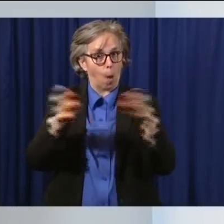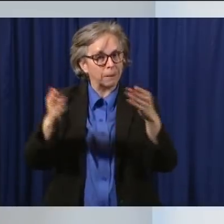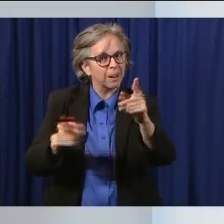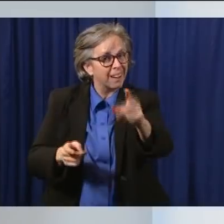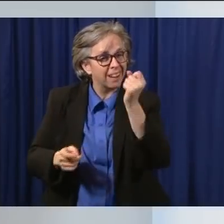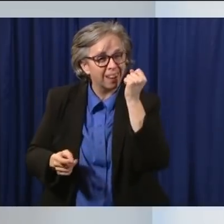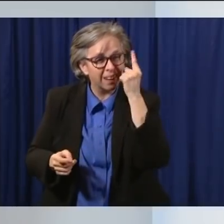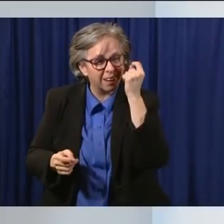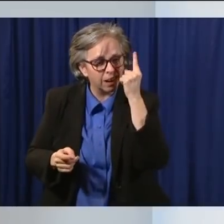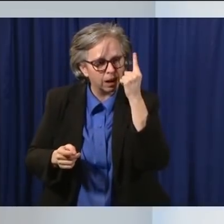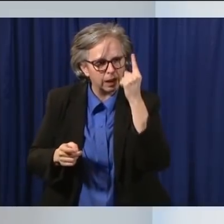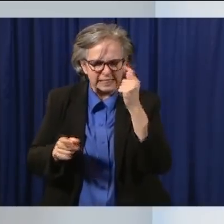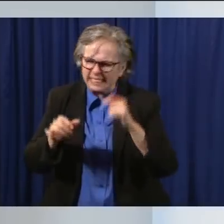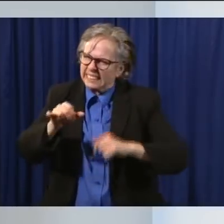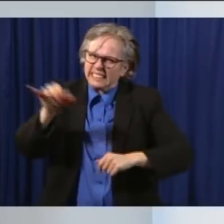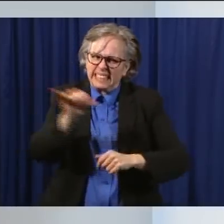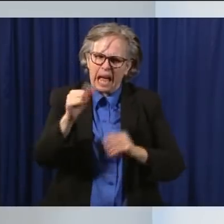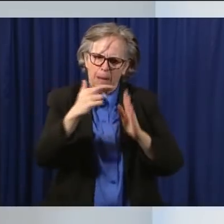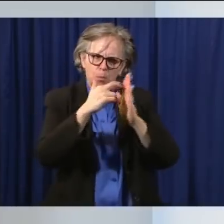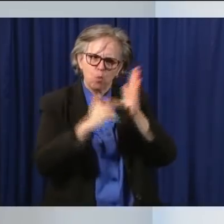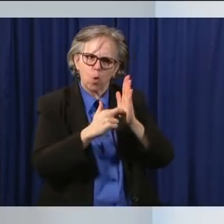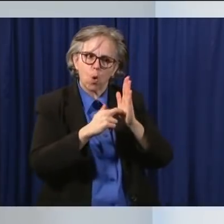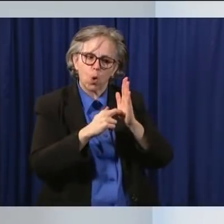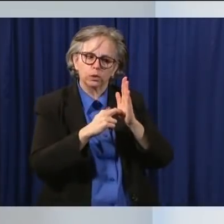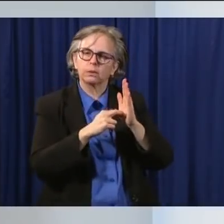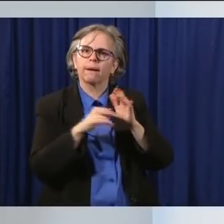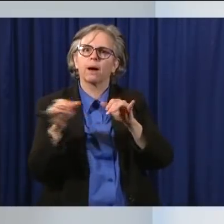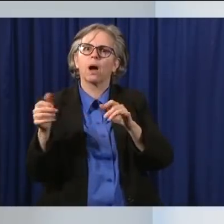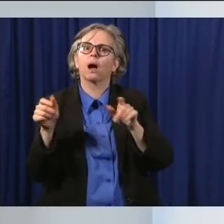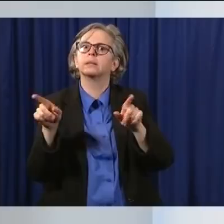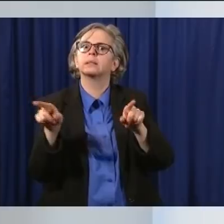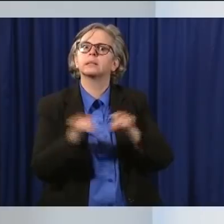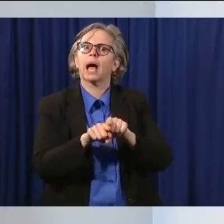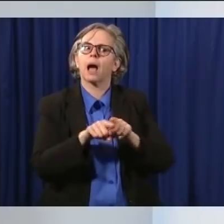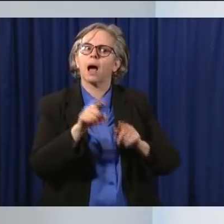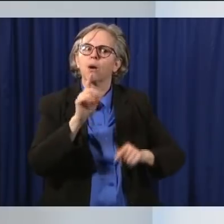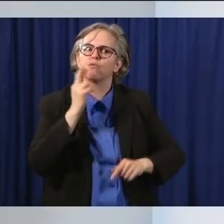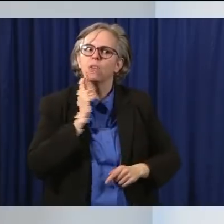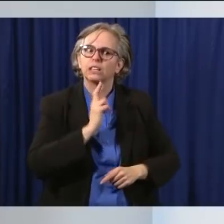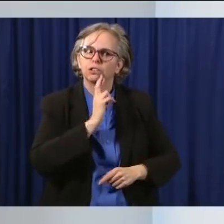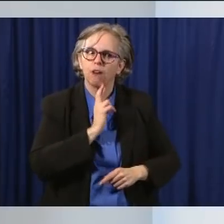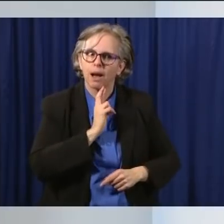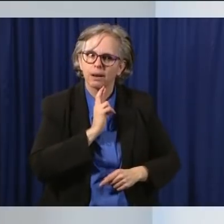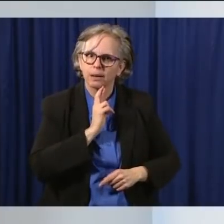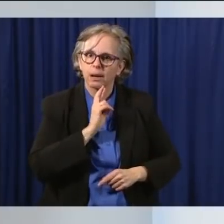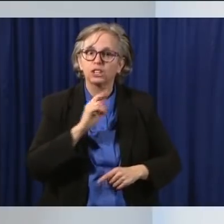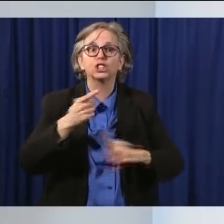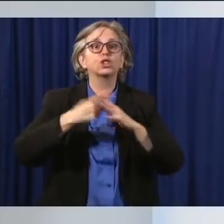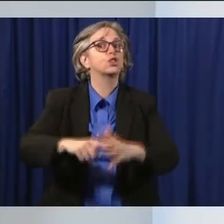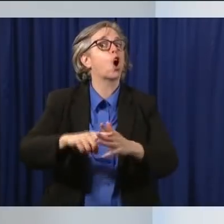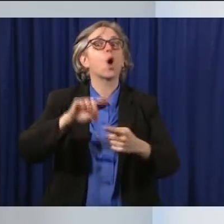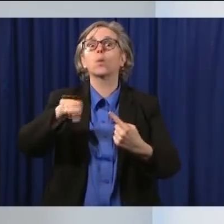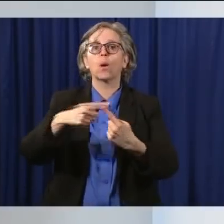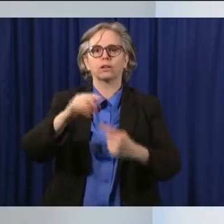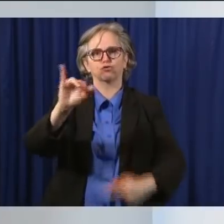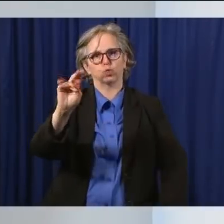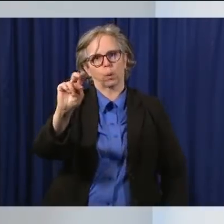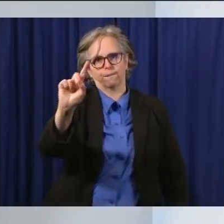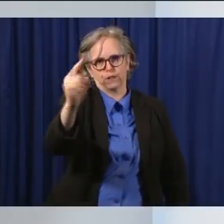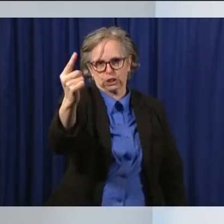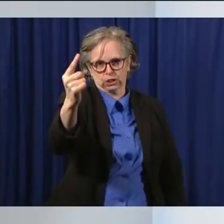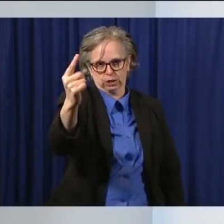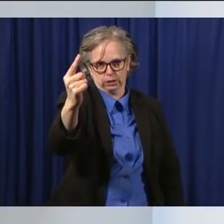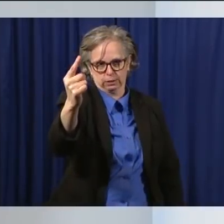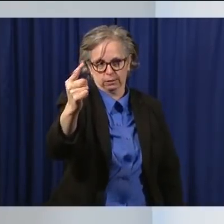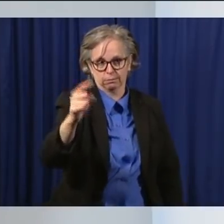restaurants, effective June the 1st. This will mean 6-foot distancing between tables, no